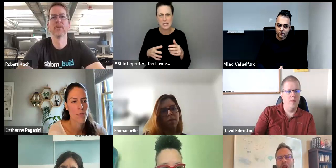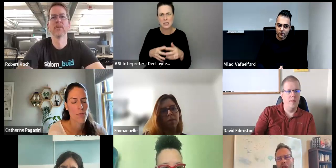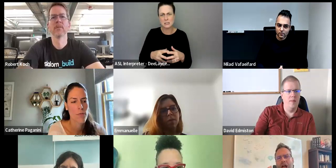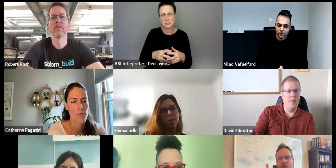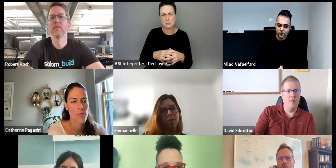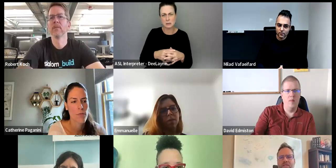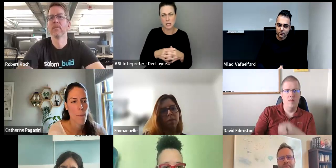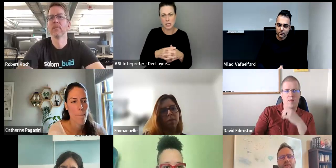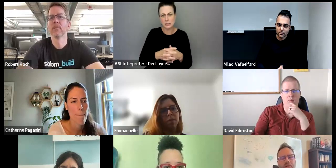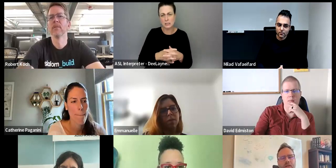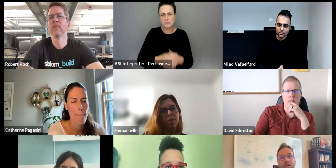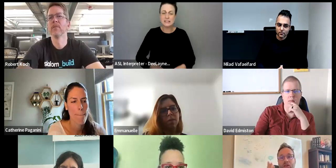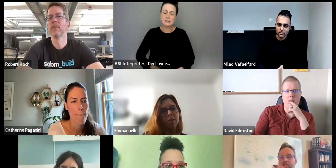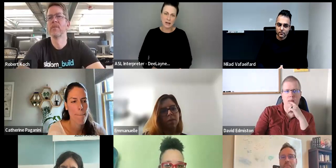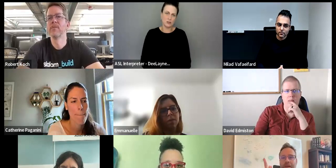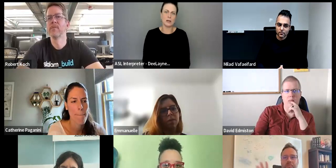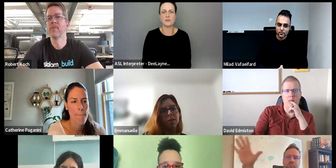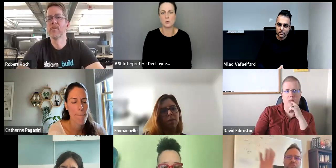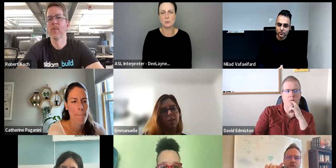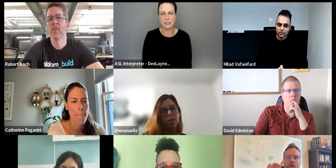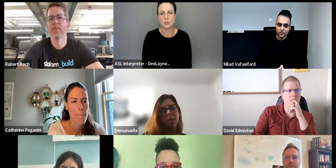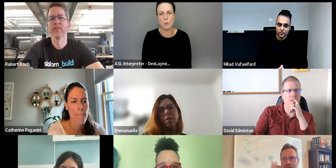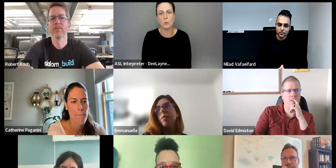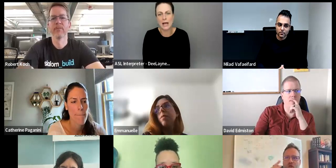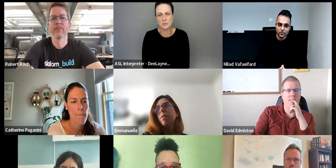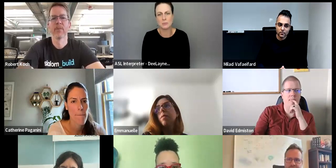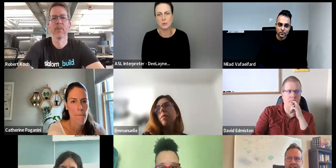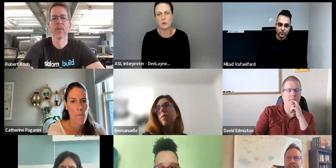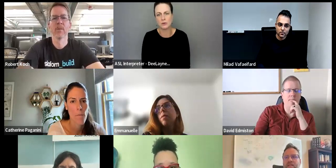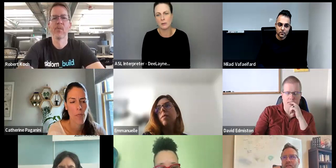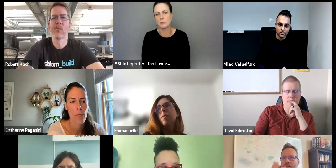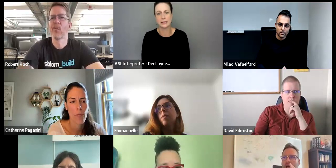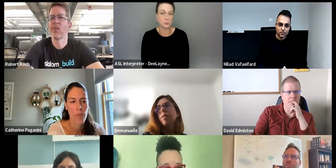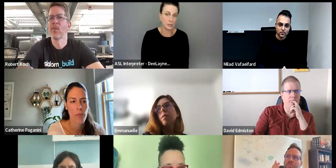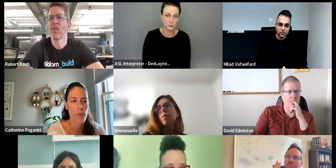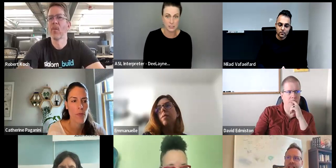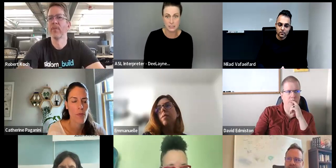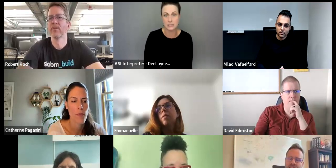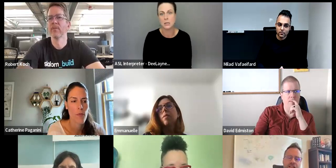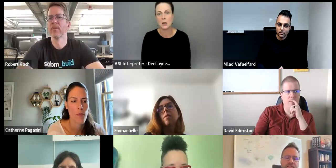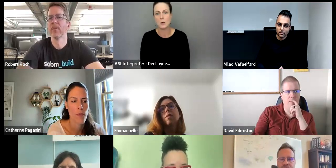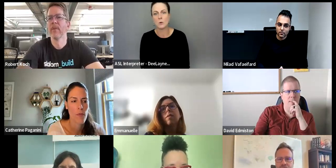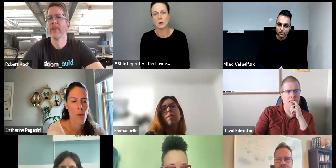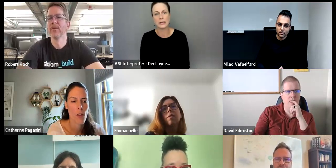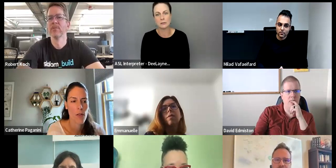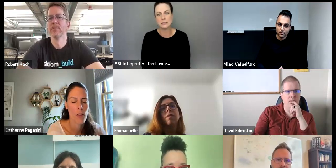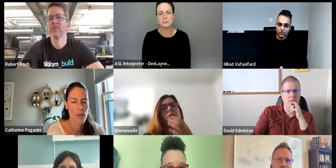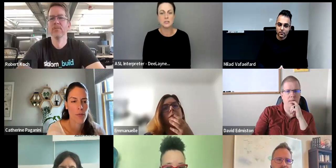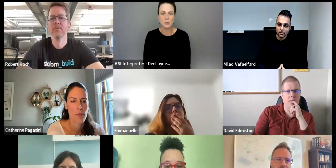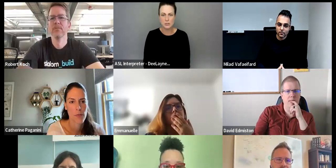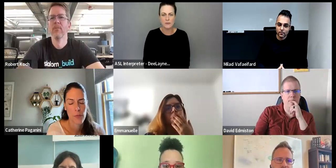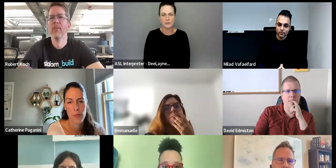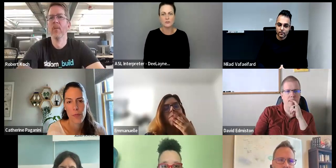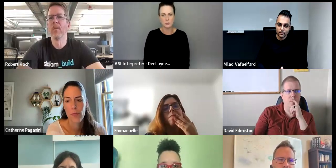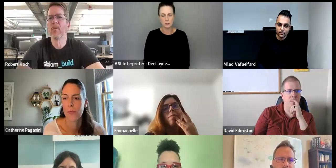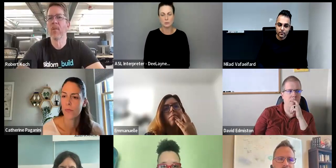I think it's a lot of US folks, but it's global. We have some people from like Sweden, for instance, or England. So